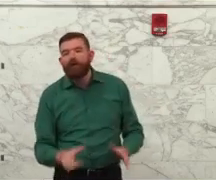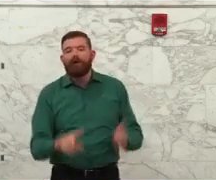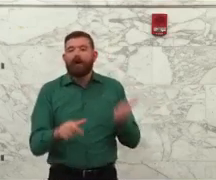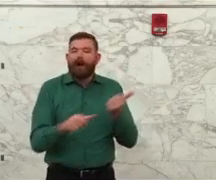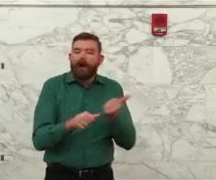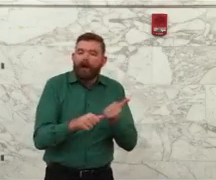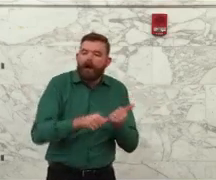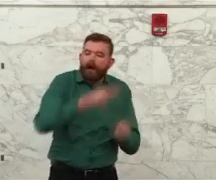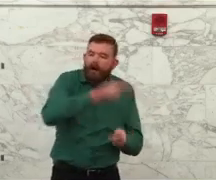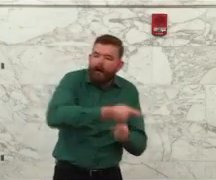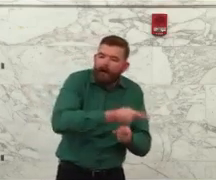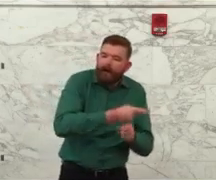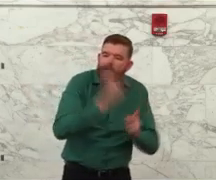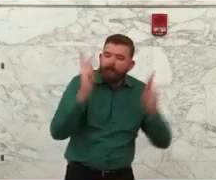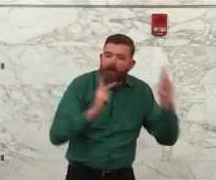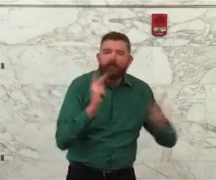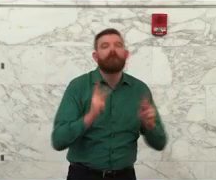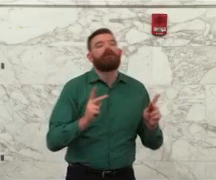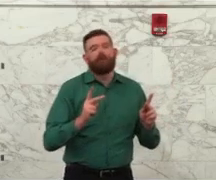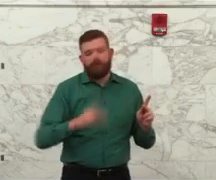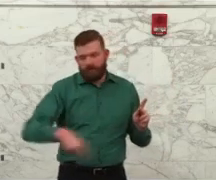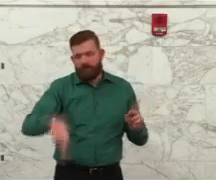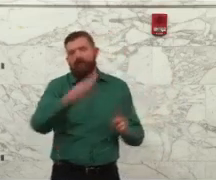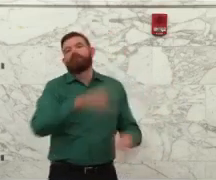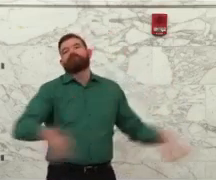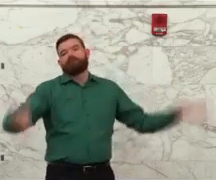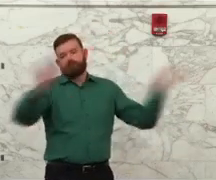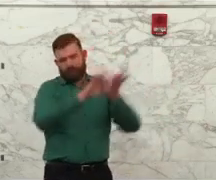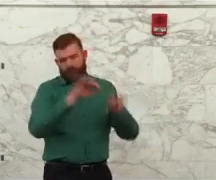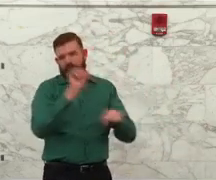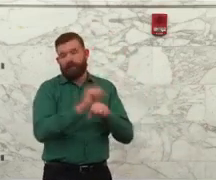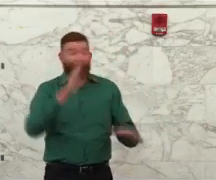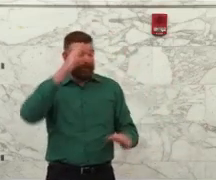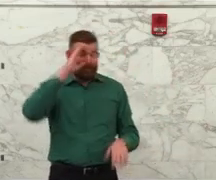just in healthcare institutions. Thank you for that. Brent.